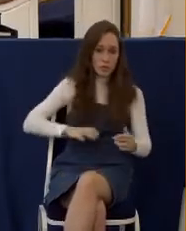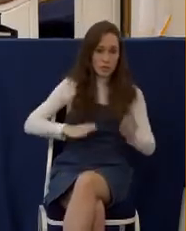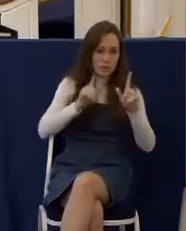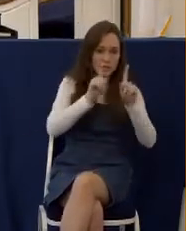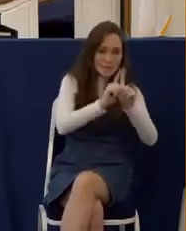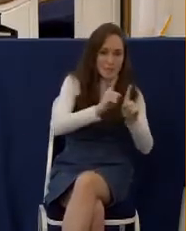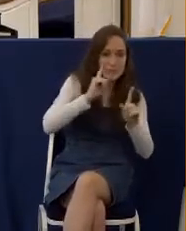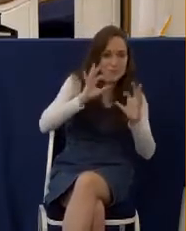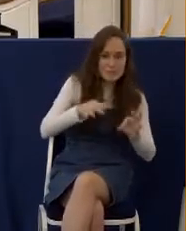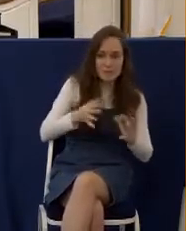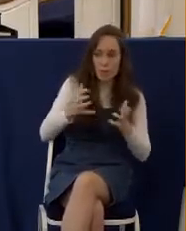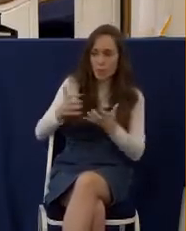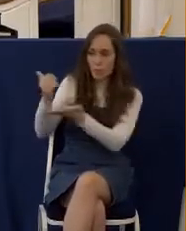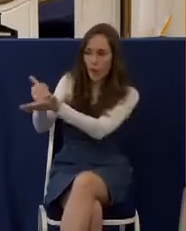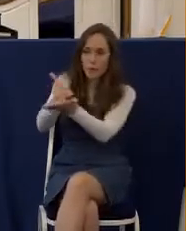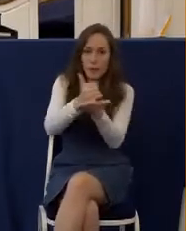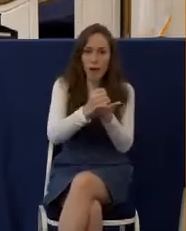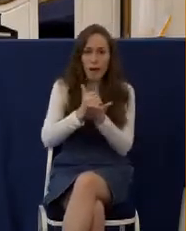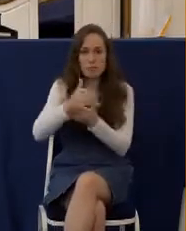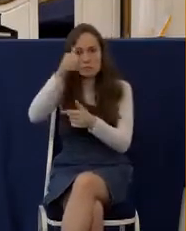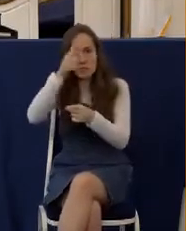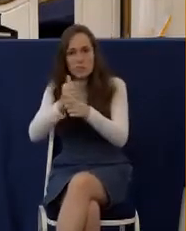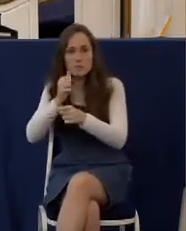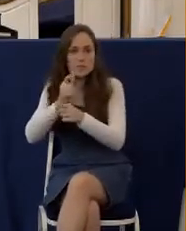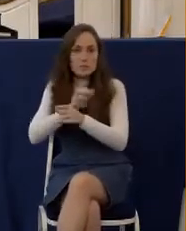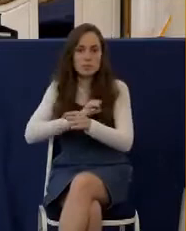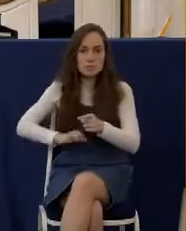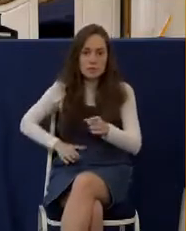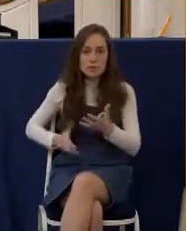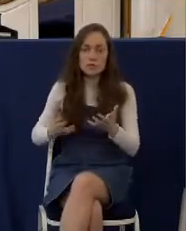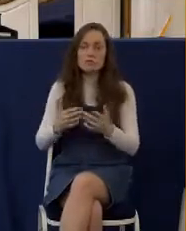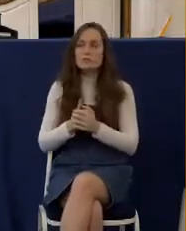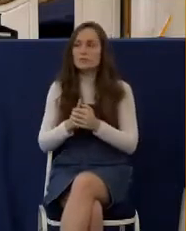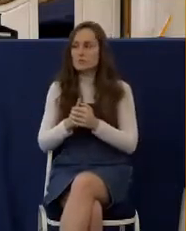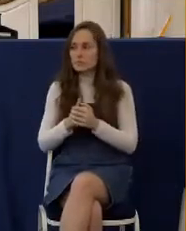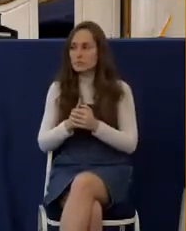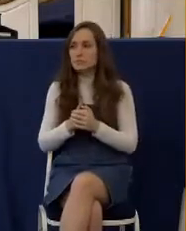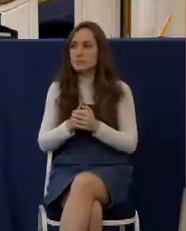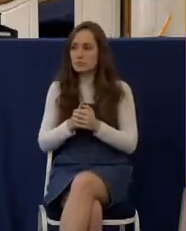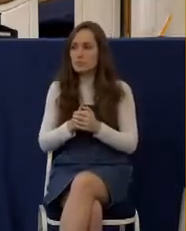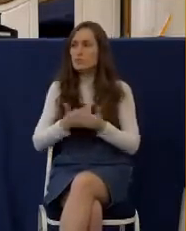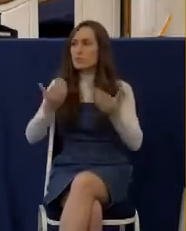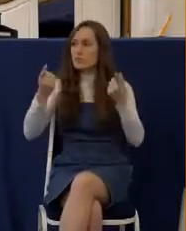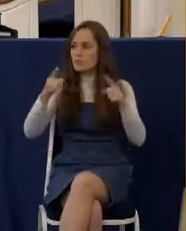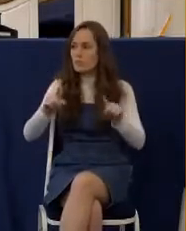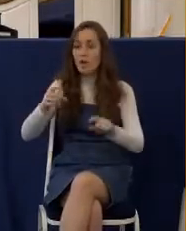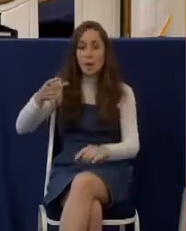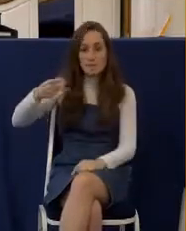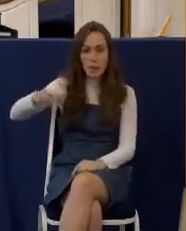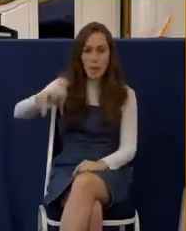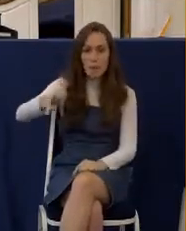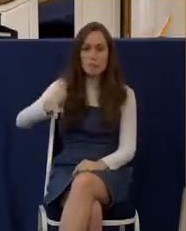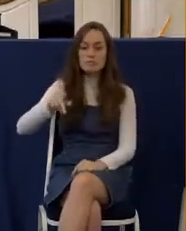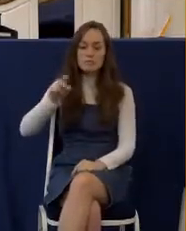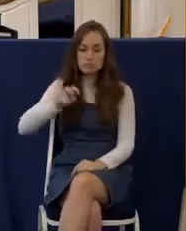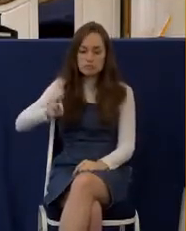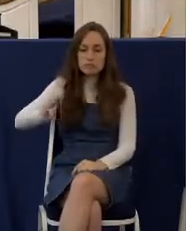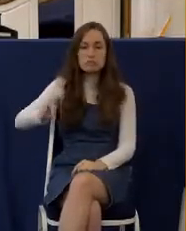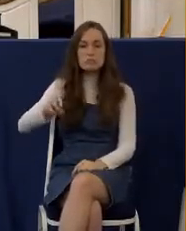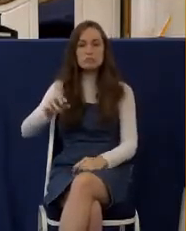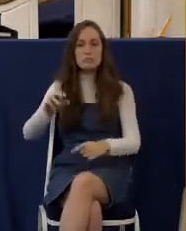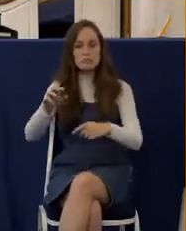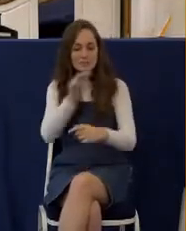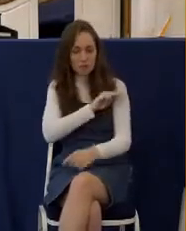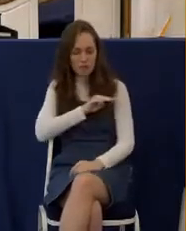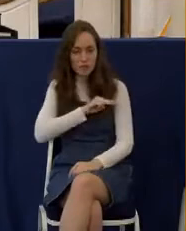possible. So what we have here is Paul on his missionary journeys going out to these Gentile Greek